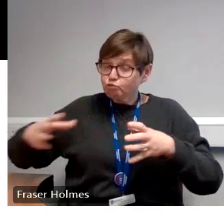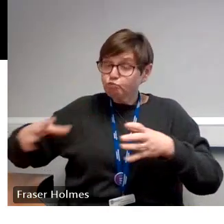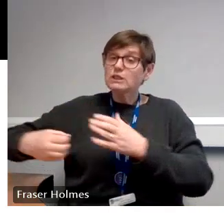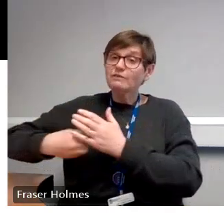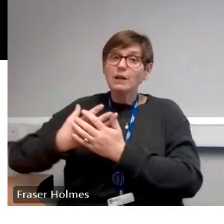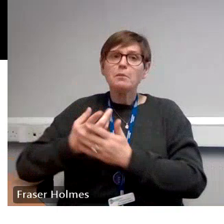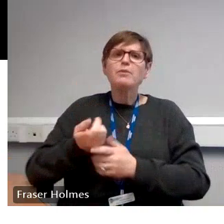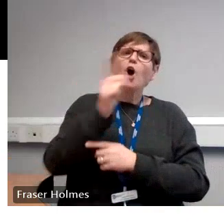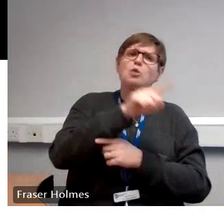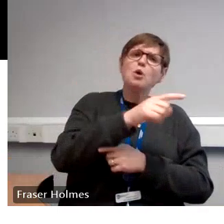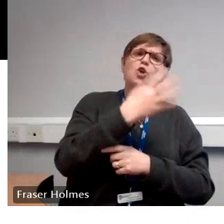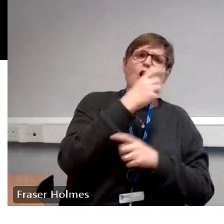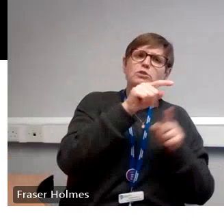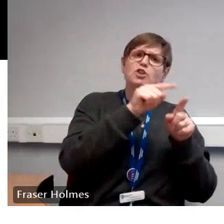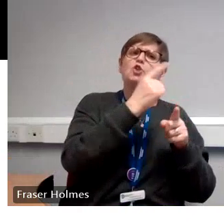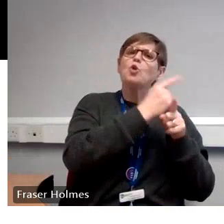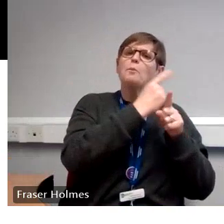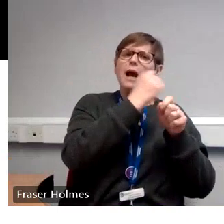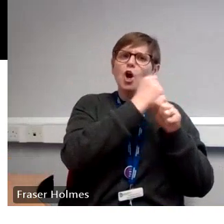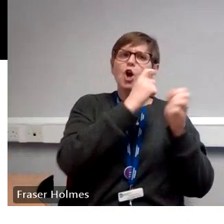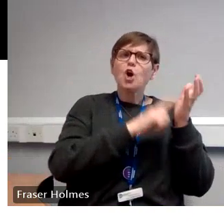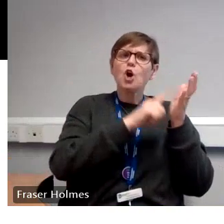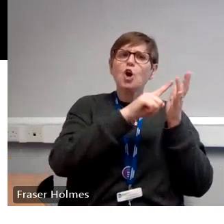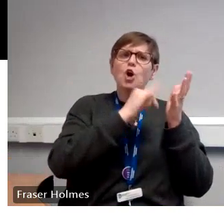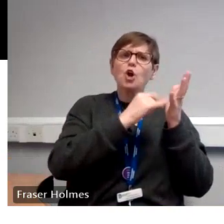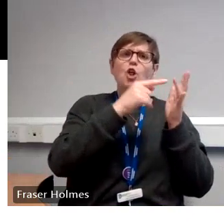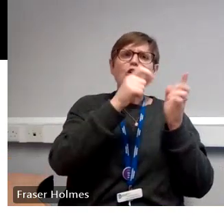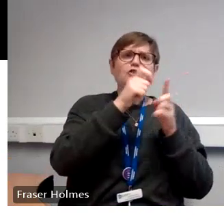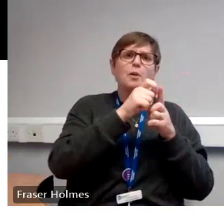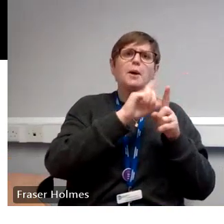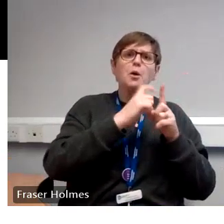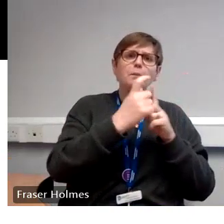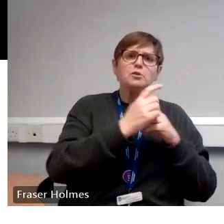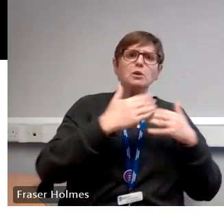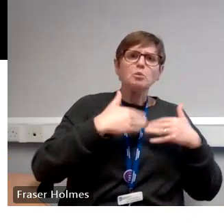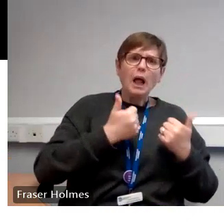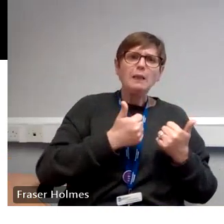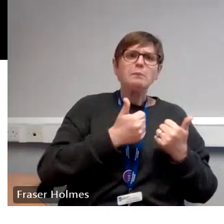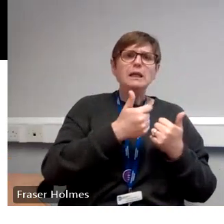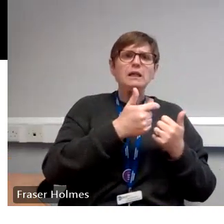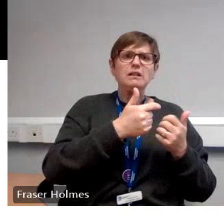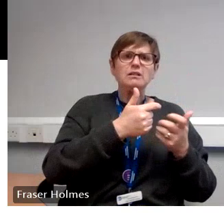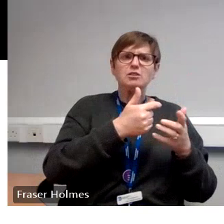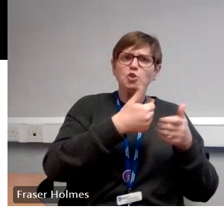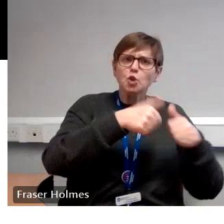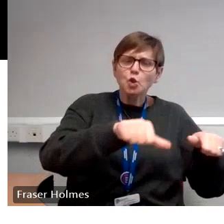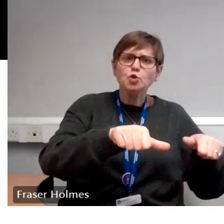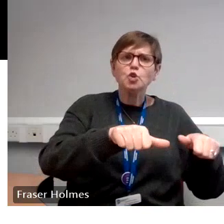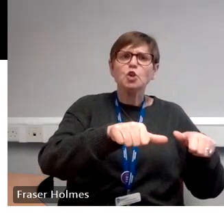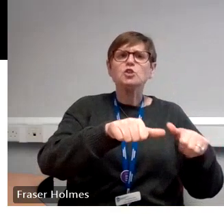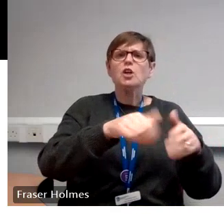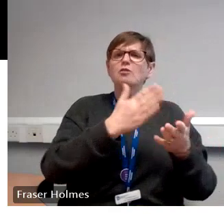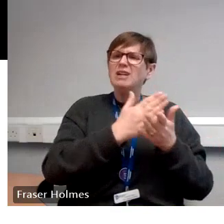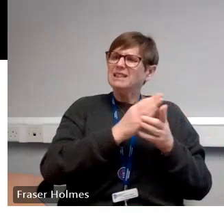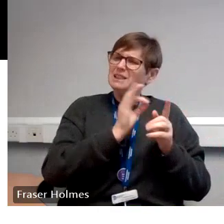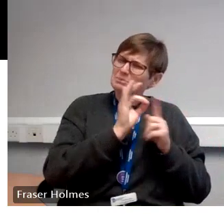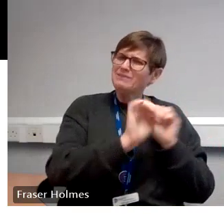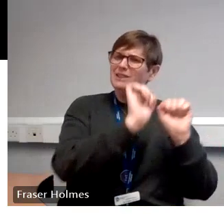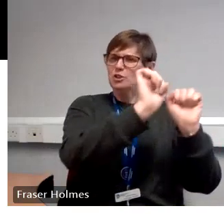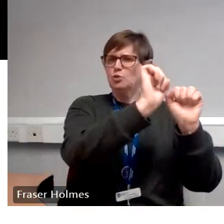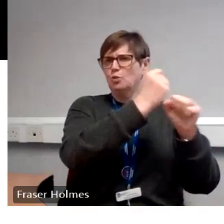left-hand side, this is the Glossop Community Wellbeing and Asset-Based Solutions. So this came across from Tameside, and it's a Glossop specific